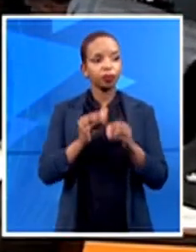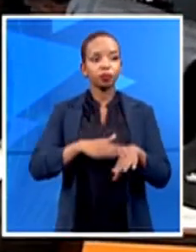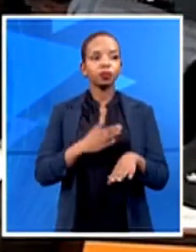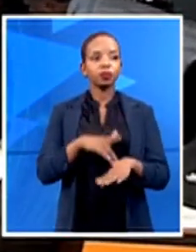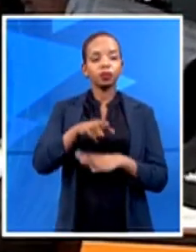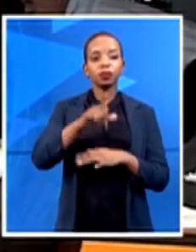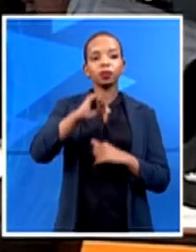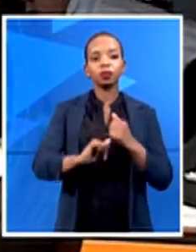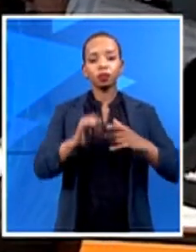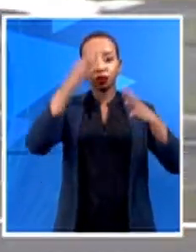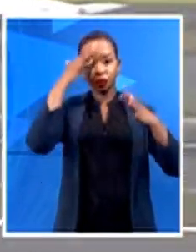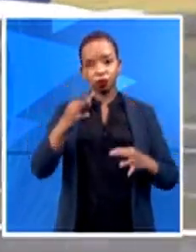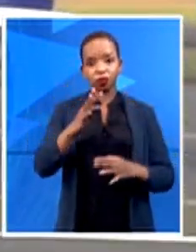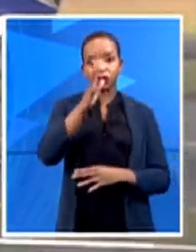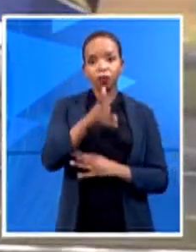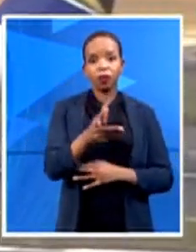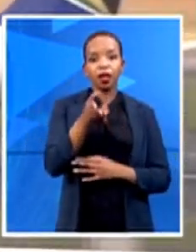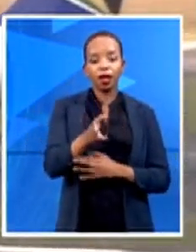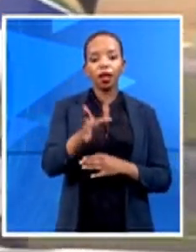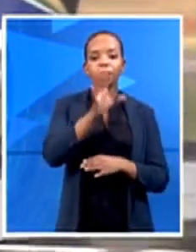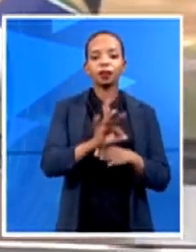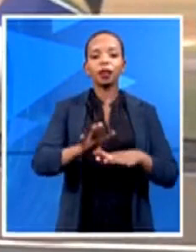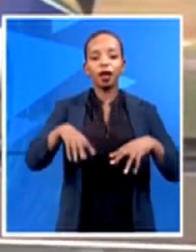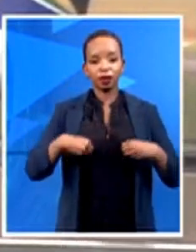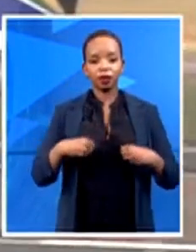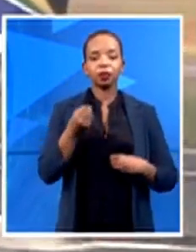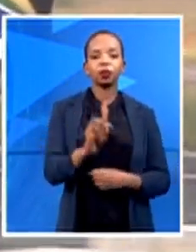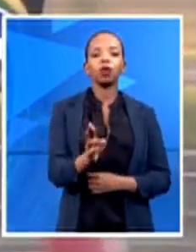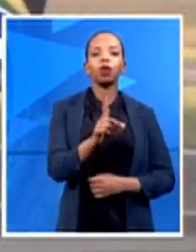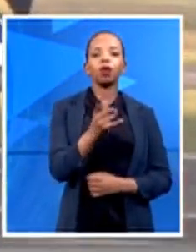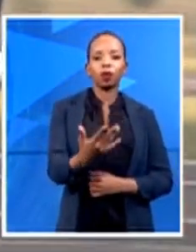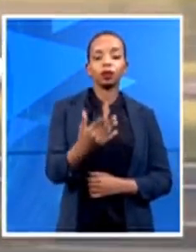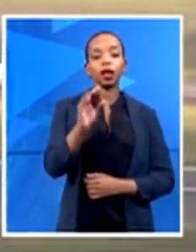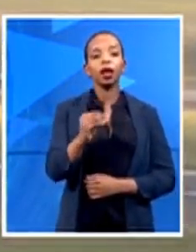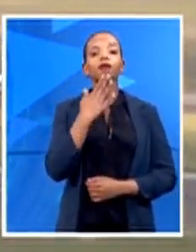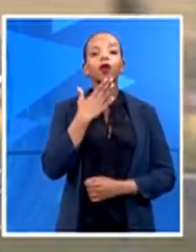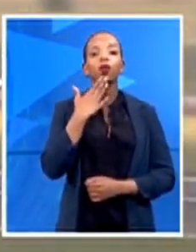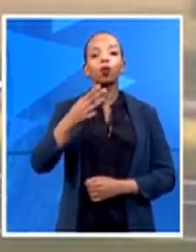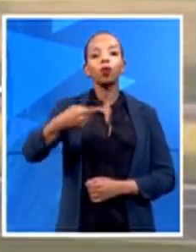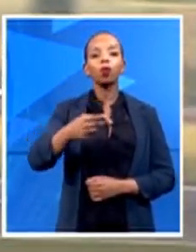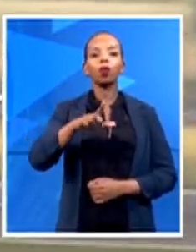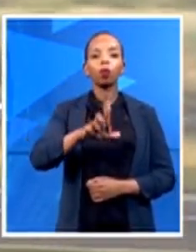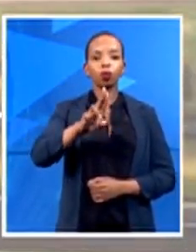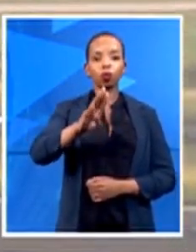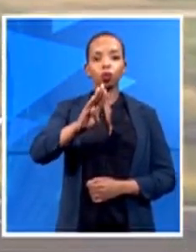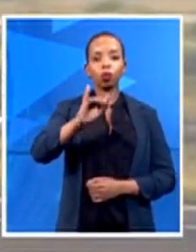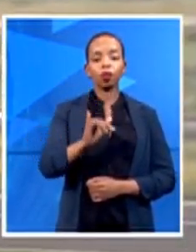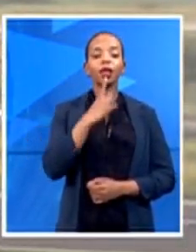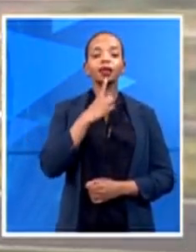accepted. NUMSA spokesperson Phakamile Hlubi-Majola says the unions will not accept SAA's demise.